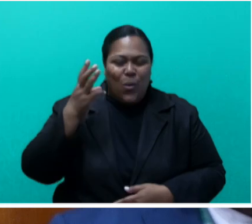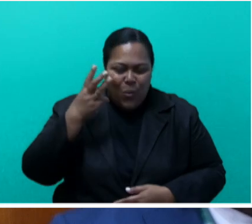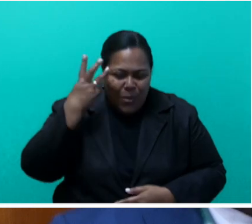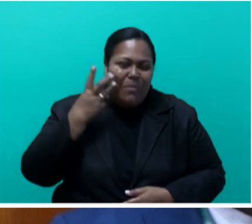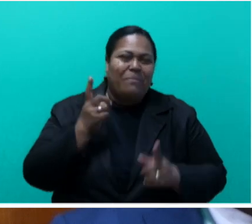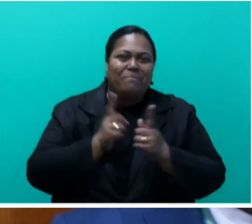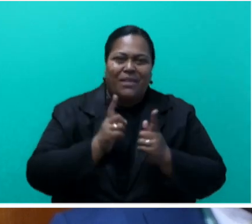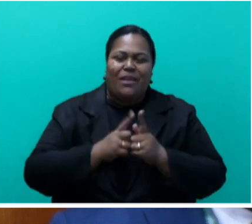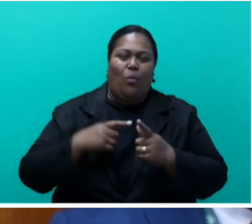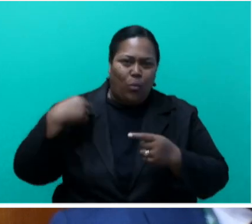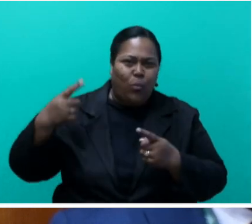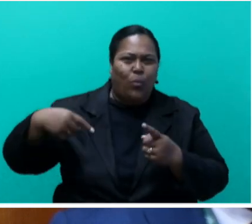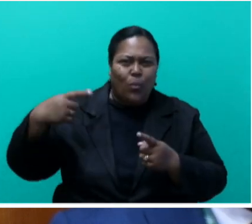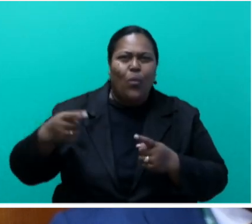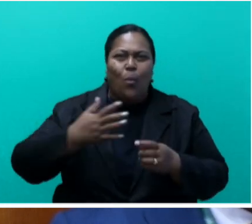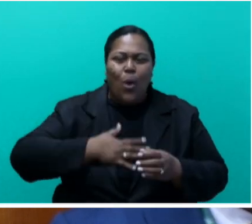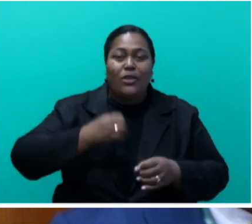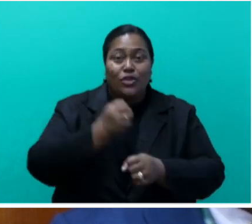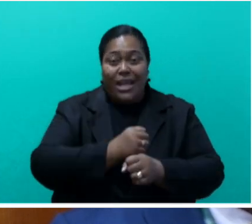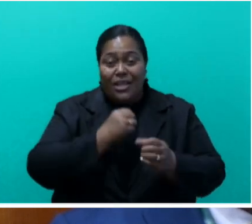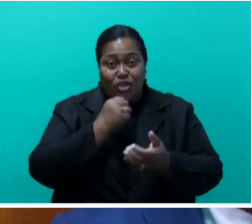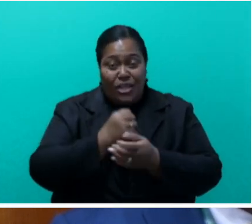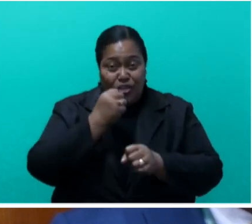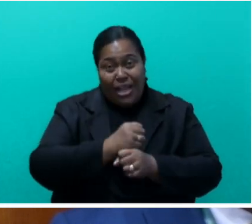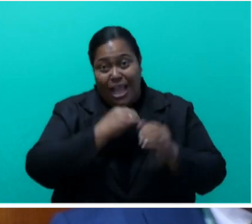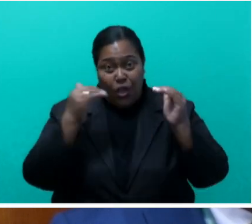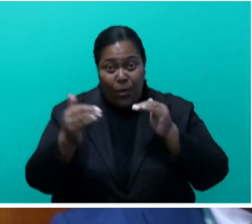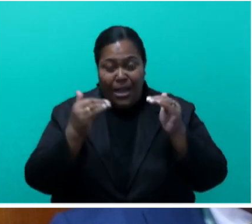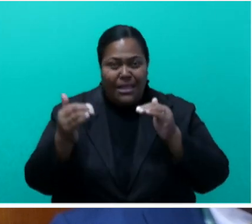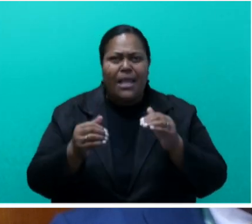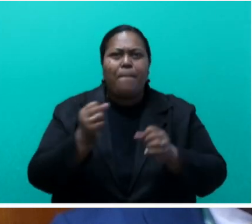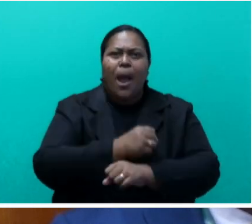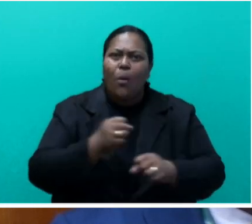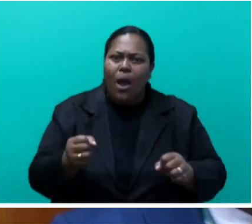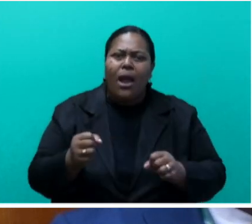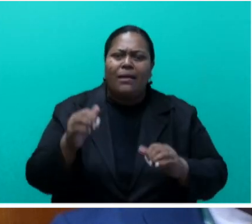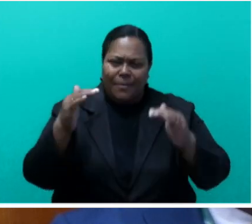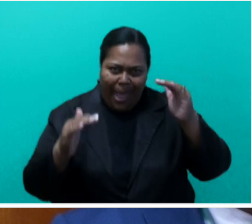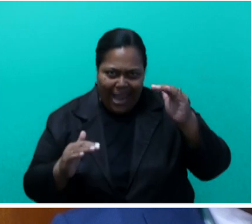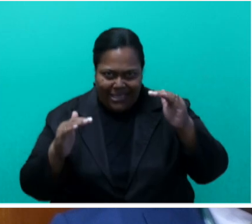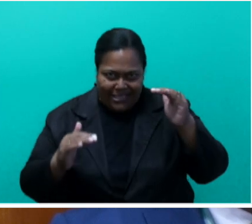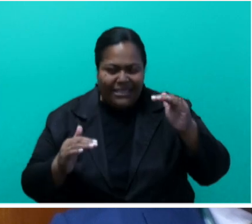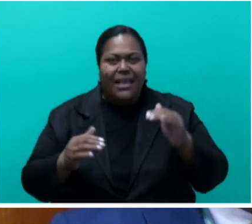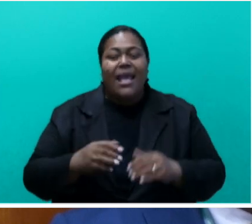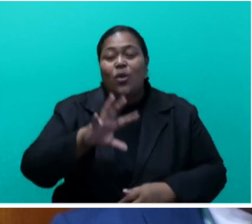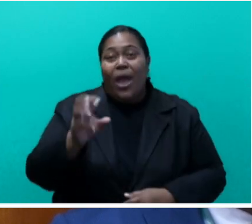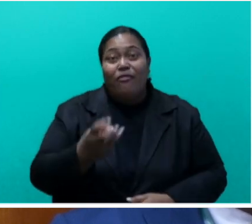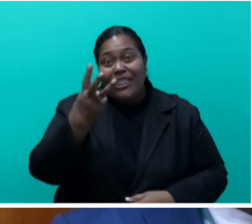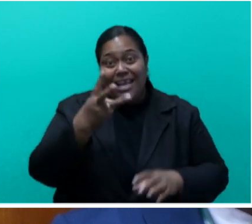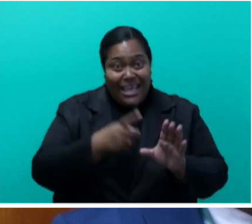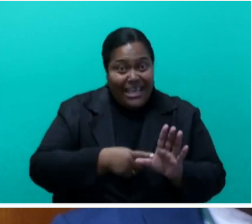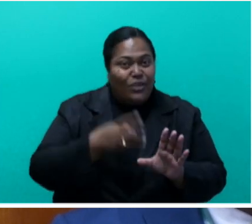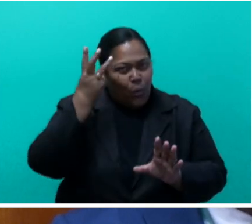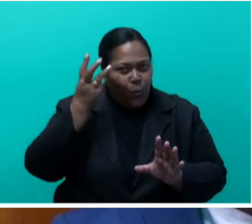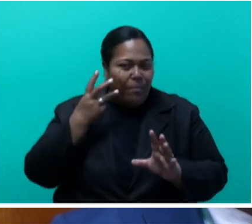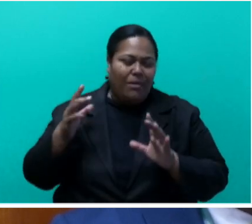our pursuit of gender equality and empowerment of all women and girls. Every 3 years, we come together to assess